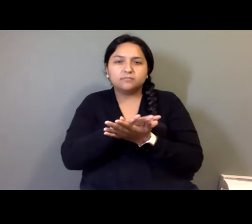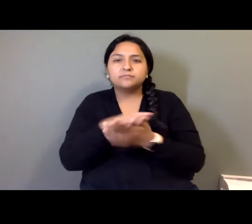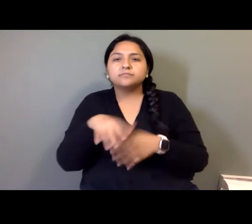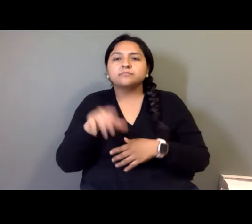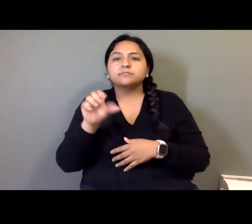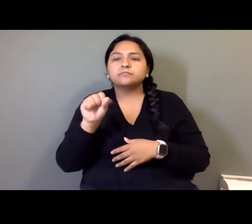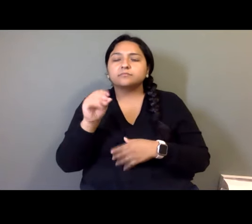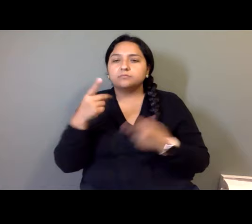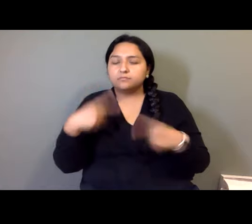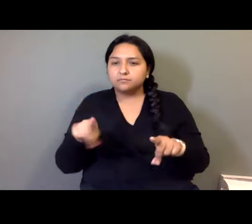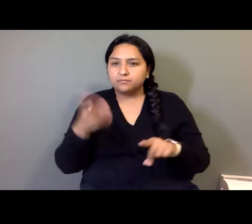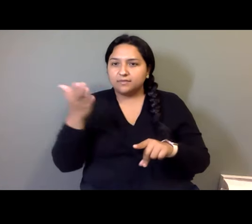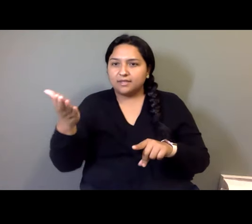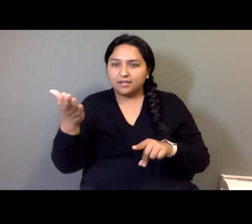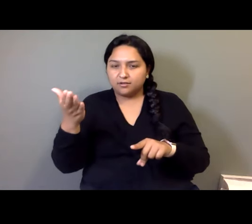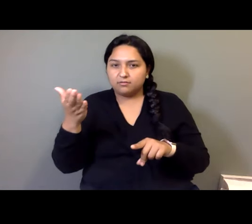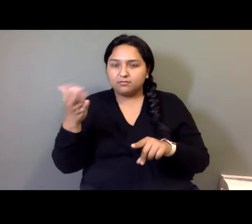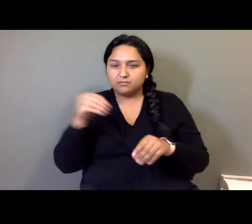while I was in that march,